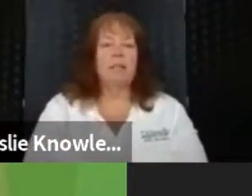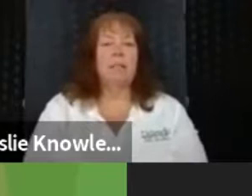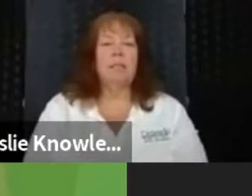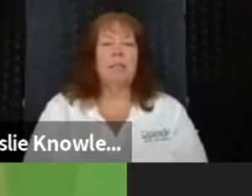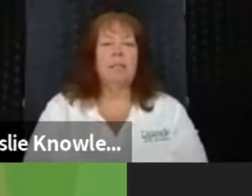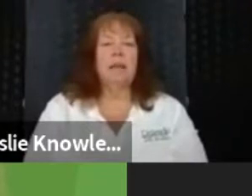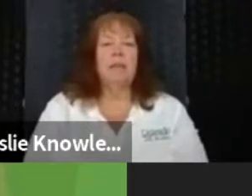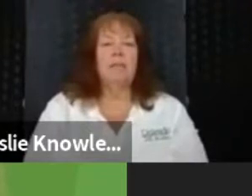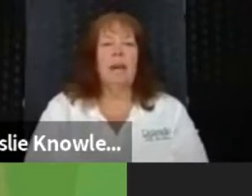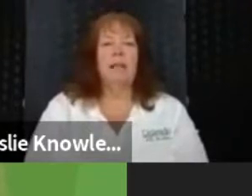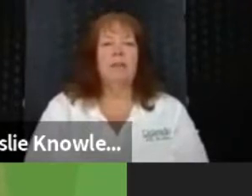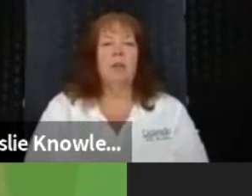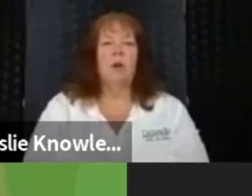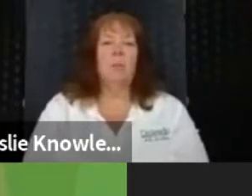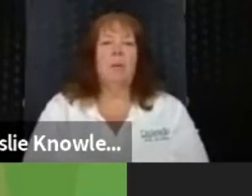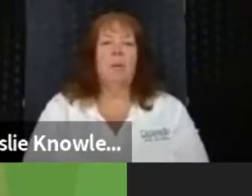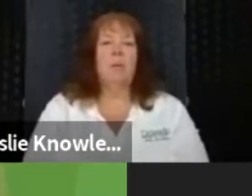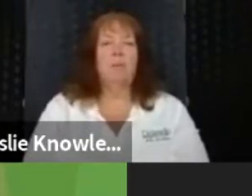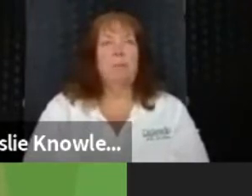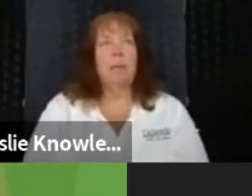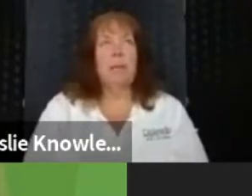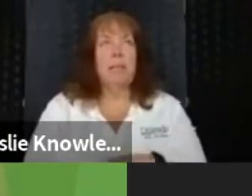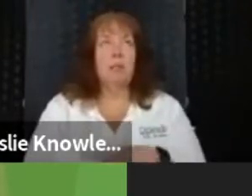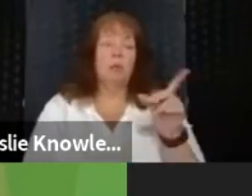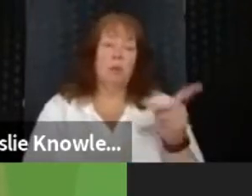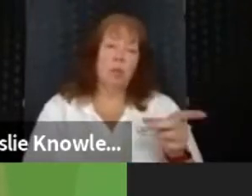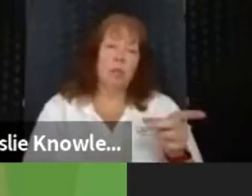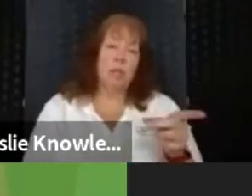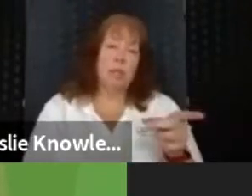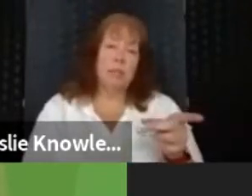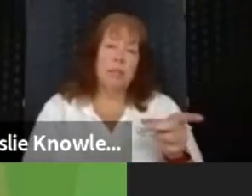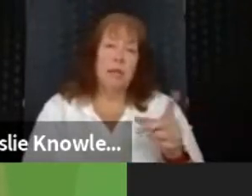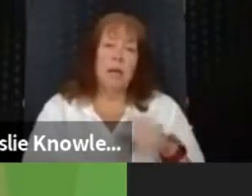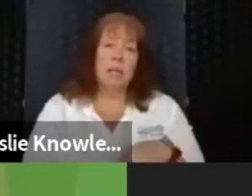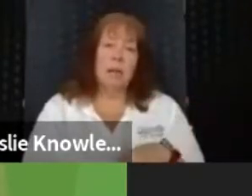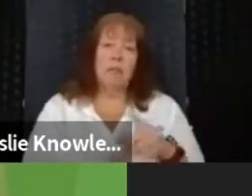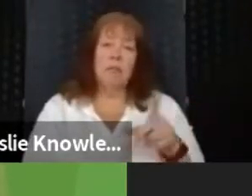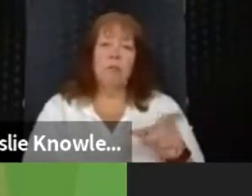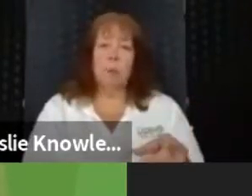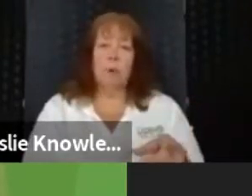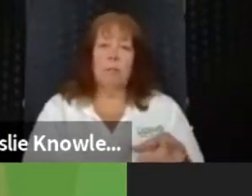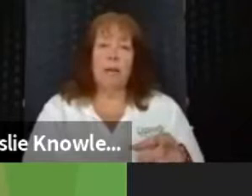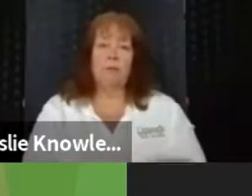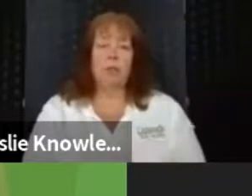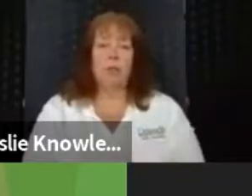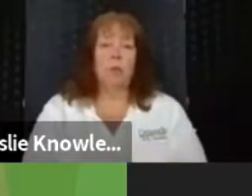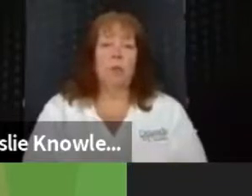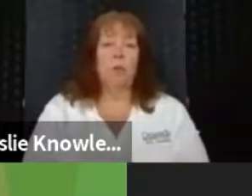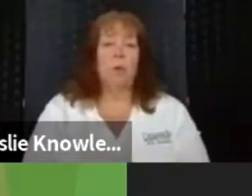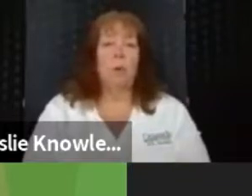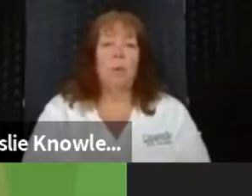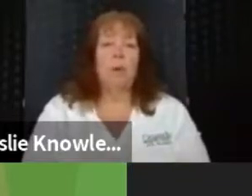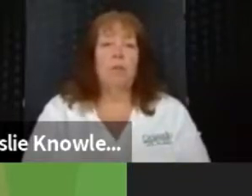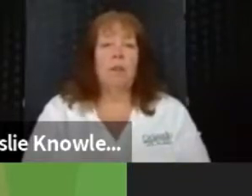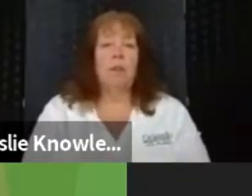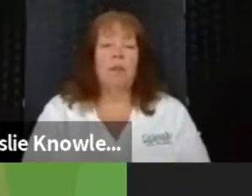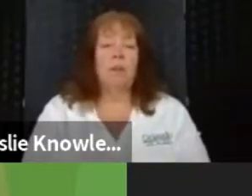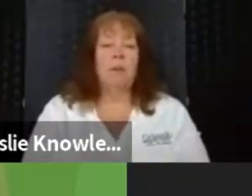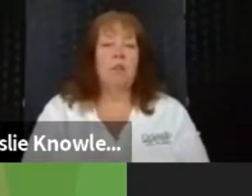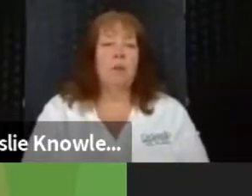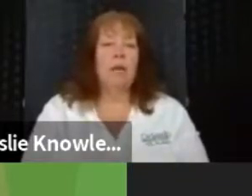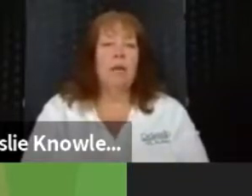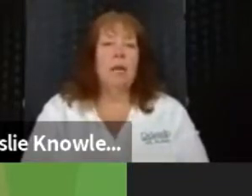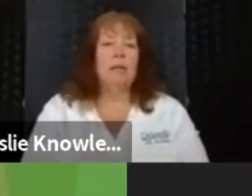lab assistant that is open Mondays through Thursdays, 11 to 4 in the afternoon. What we've done